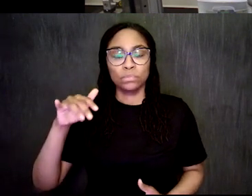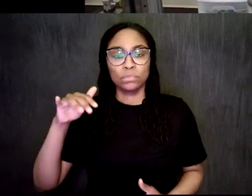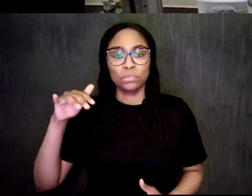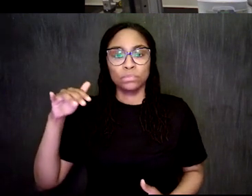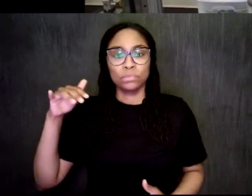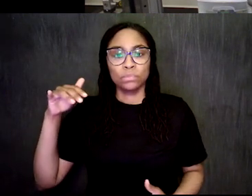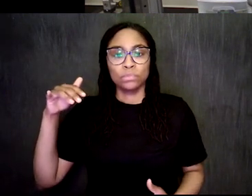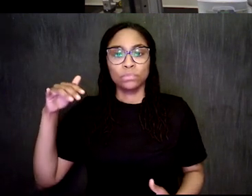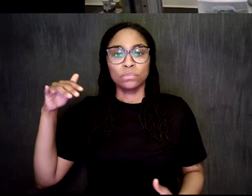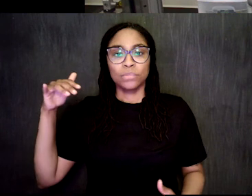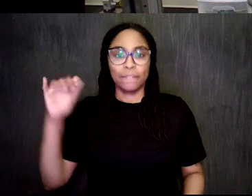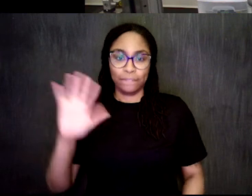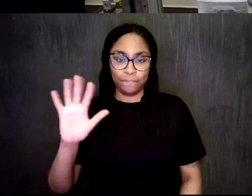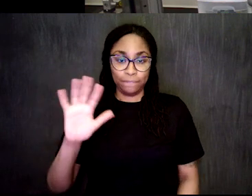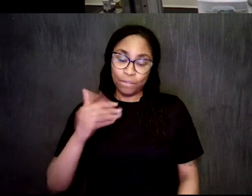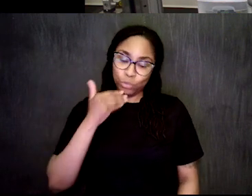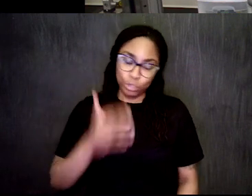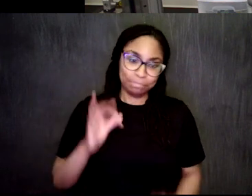Inhale.